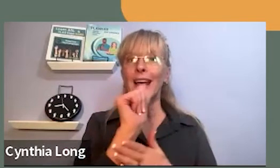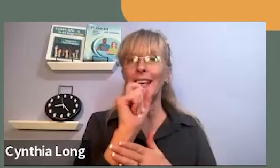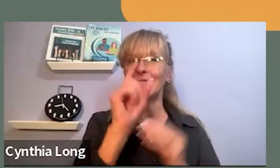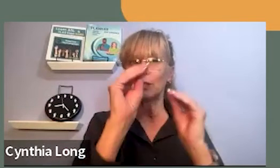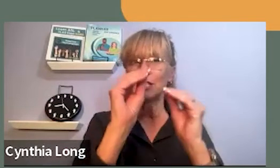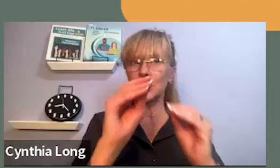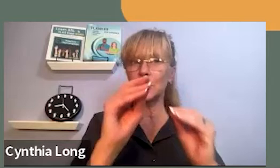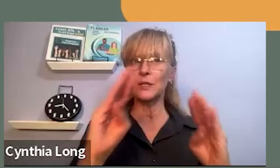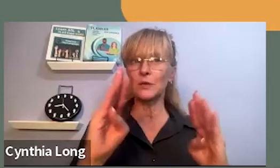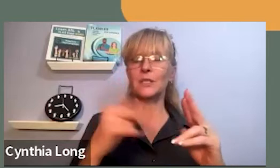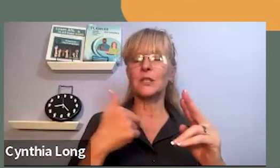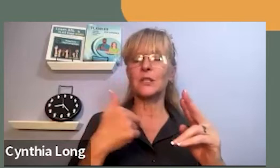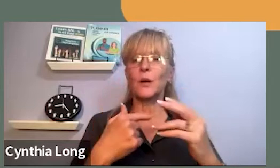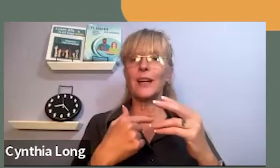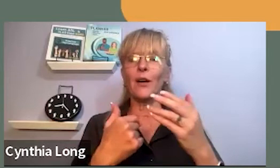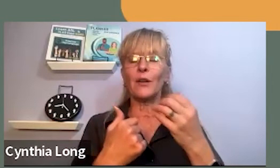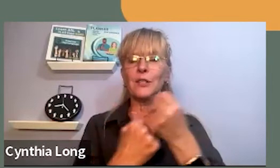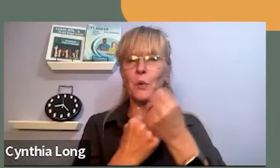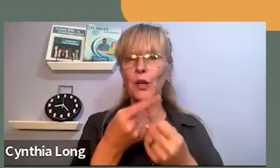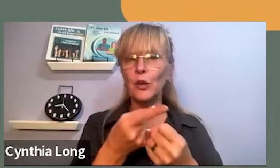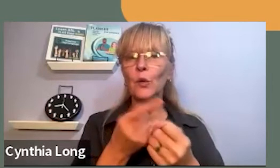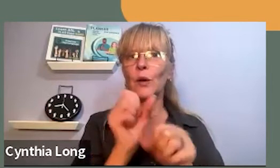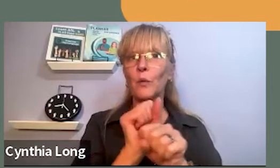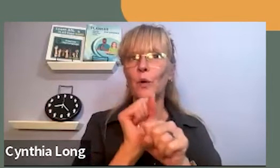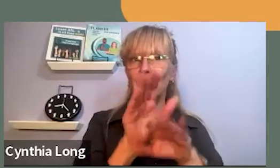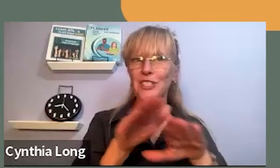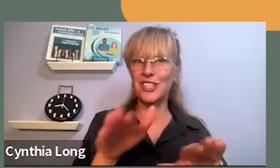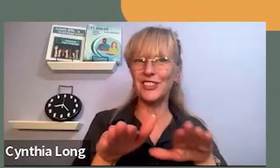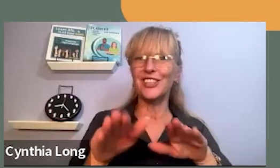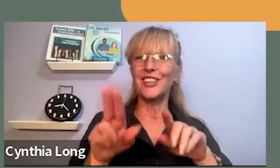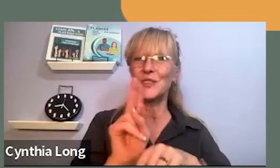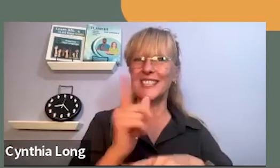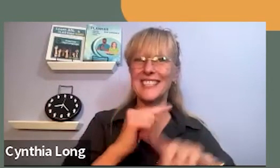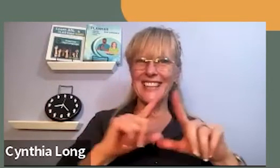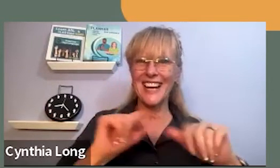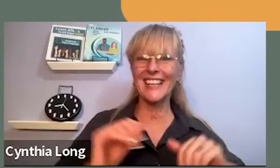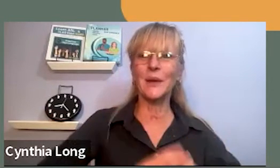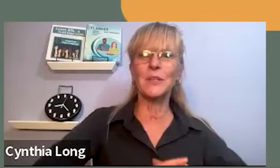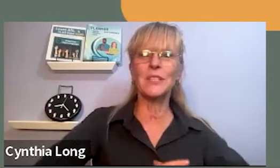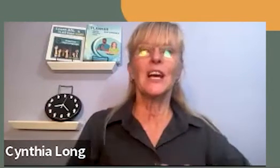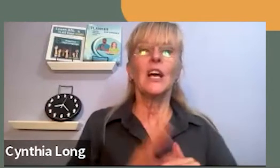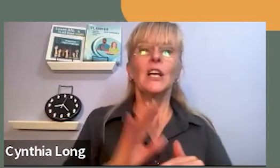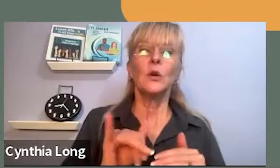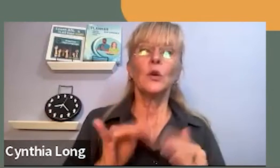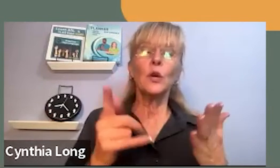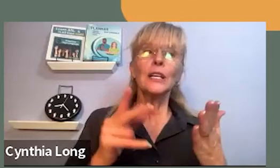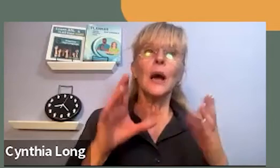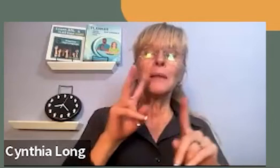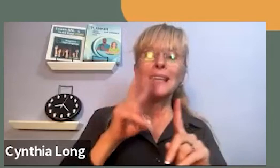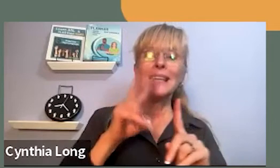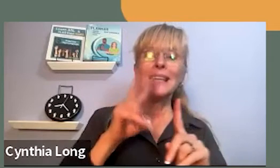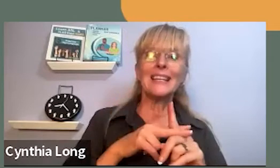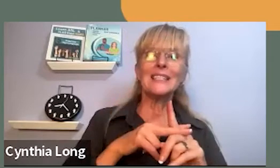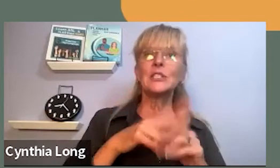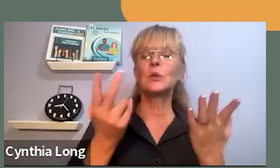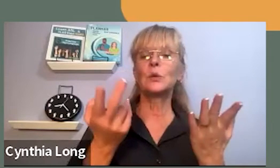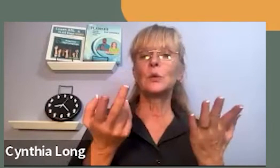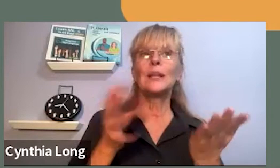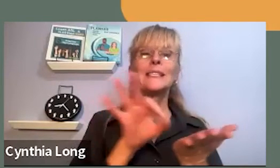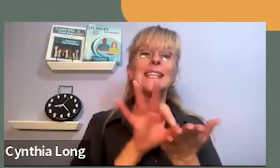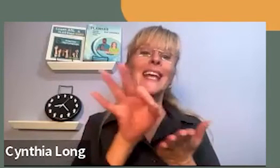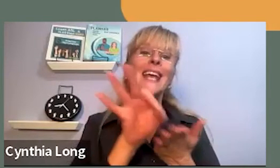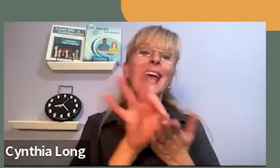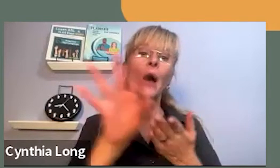because we are at ASL Teaching Resources, we are supporting you in working with children using sign language. So you can apply